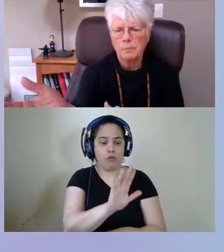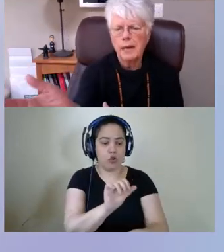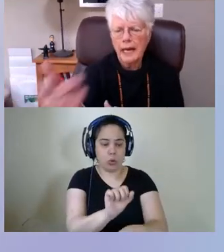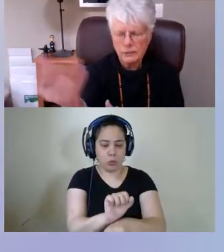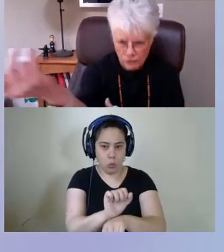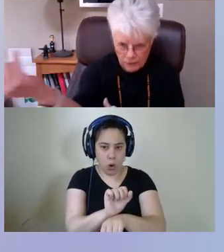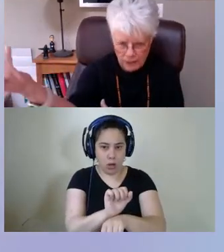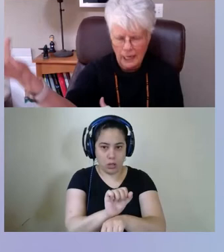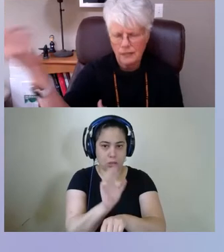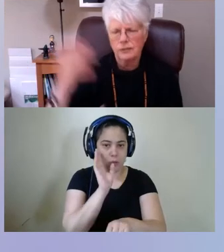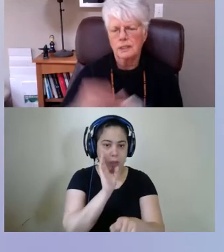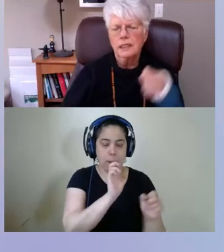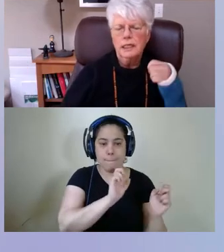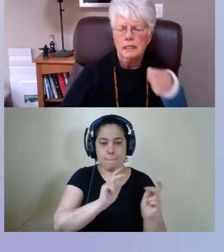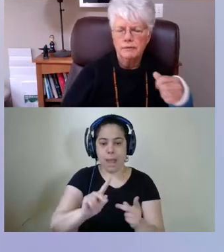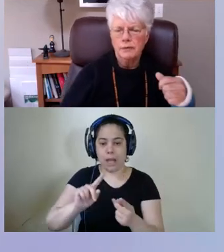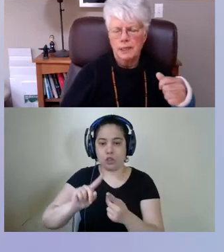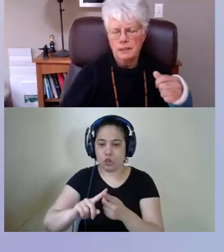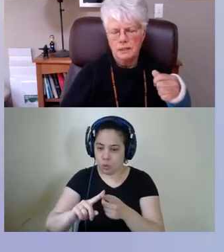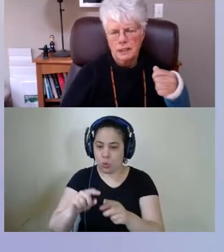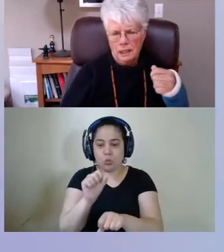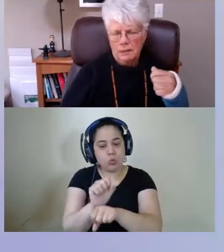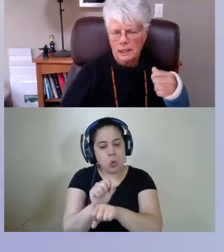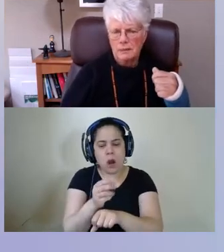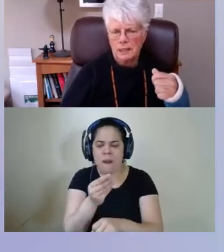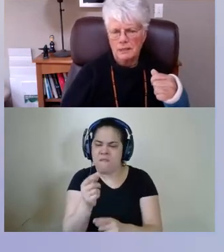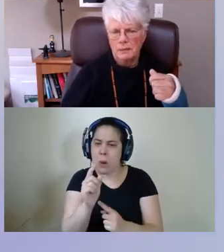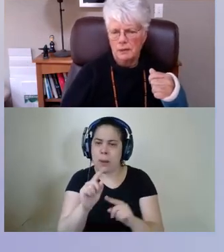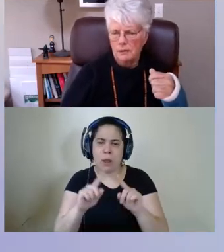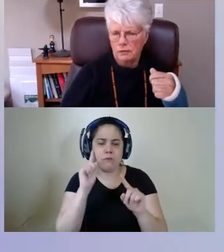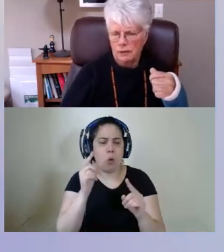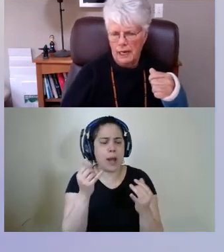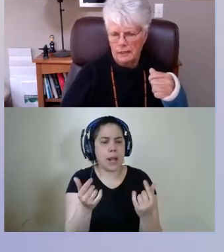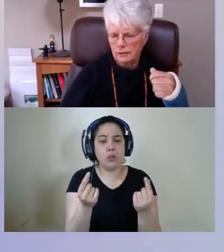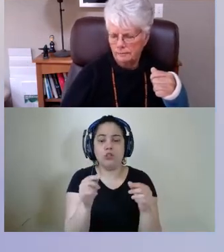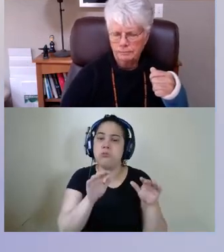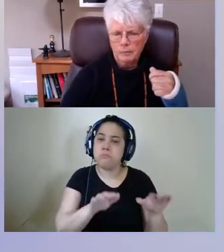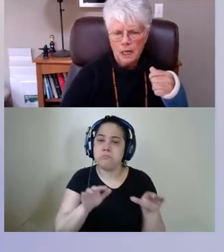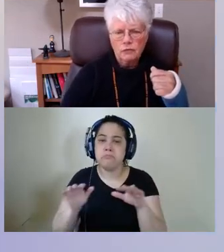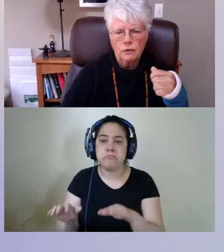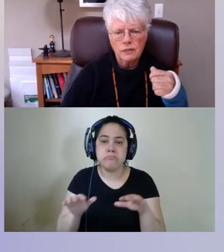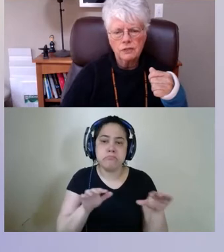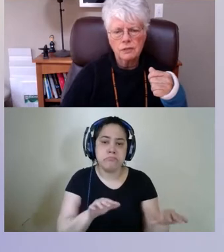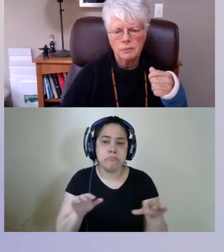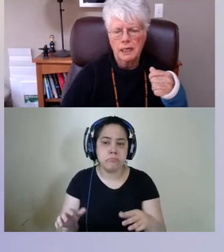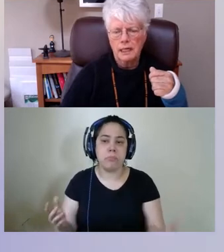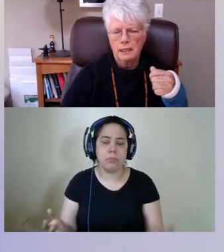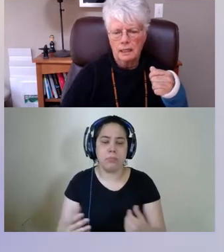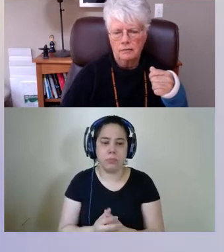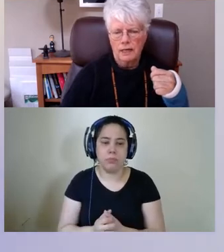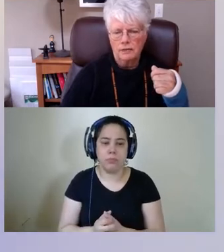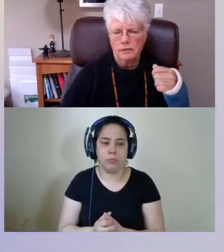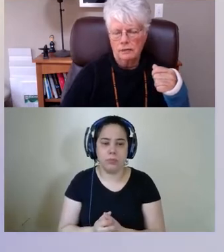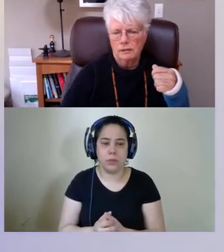We'll get back to the task in a few minutes, but in the meantime, you can just relax. So this is the brain